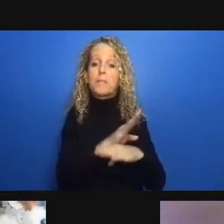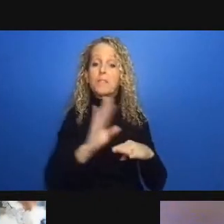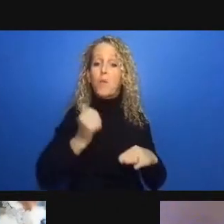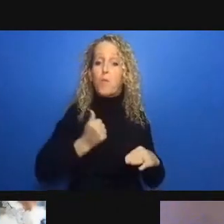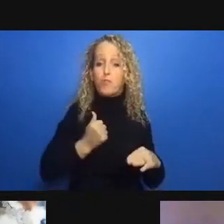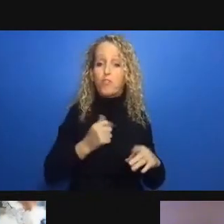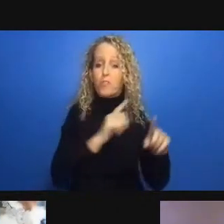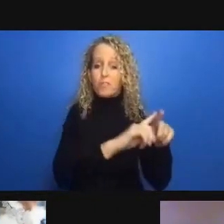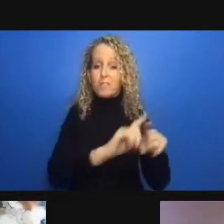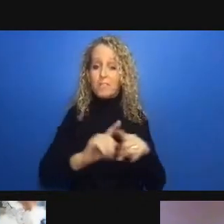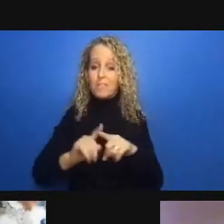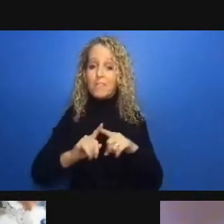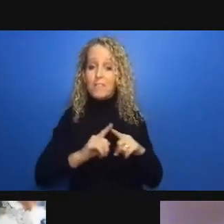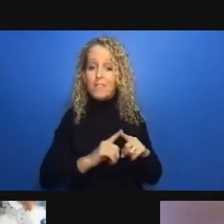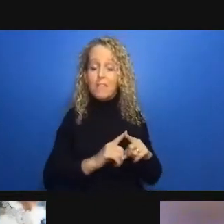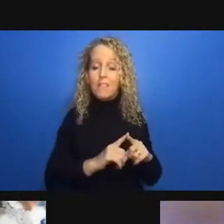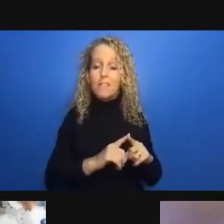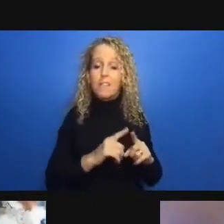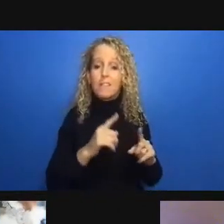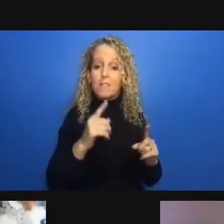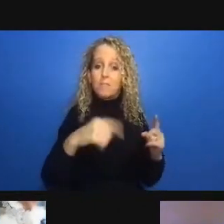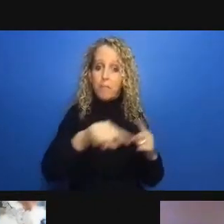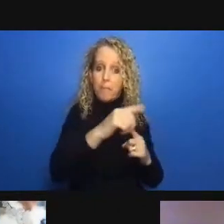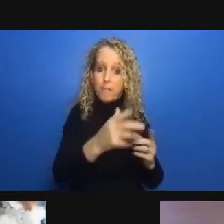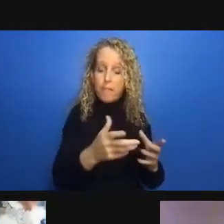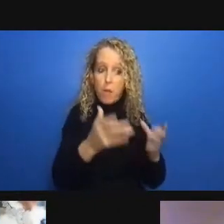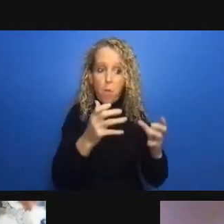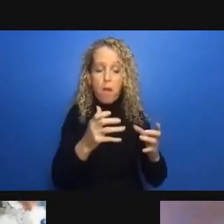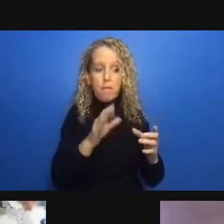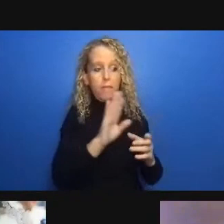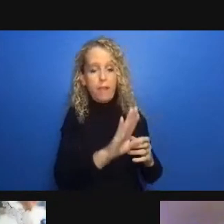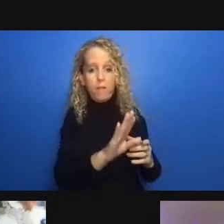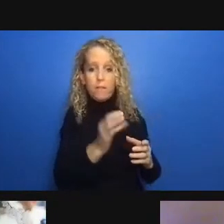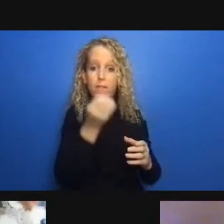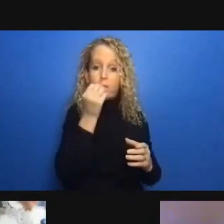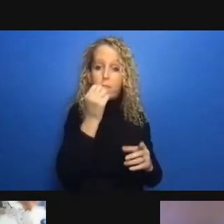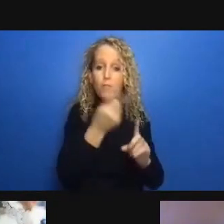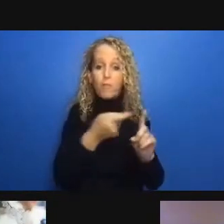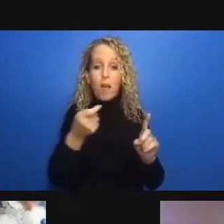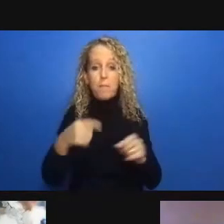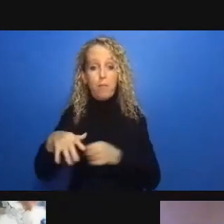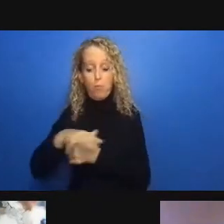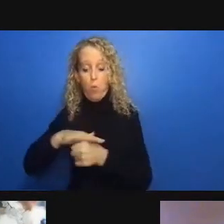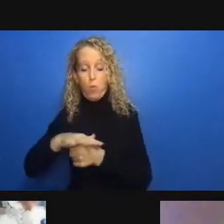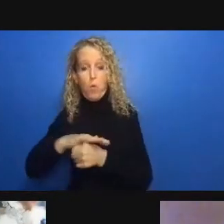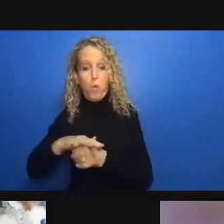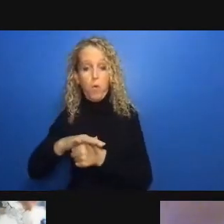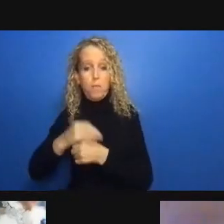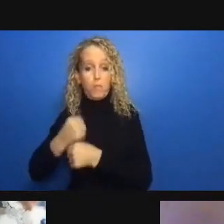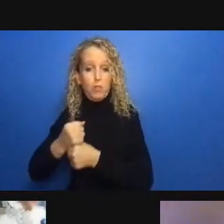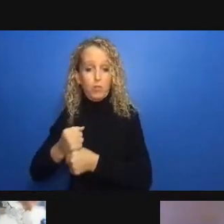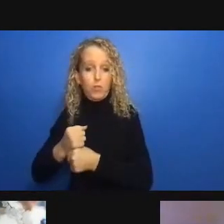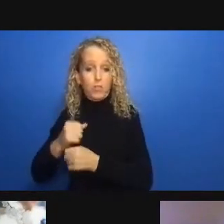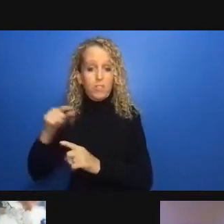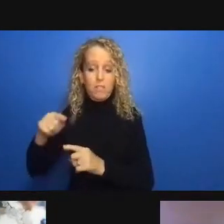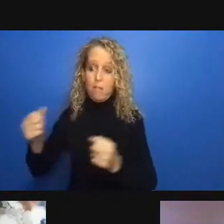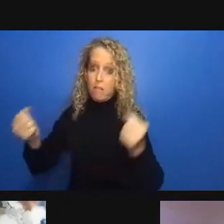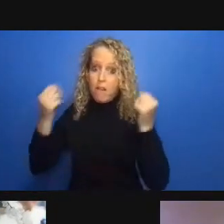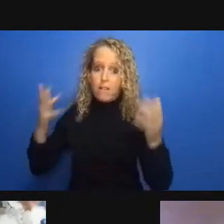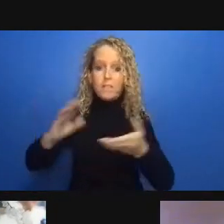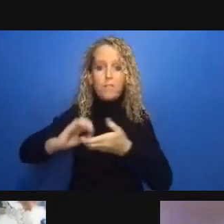also ensuring their supply is from local producers. There's a lot of collaboration in the spirit